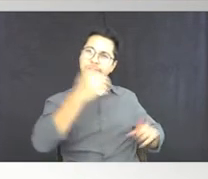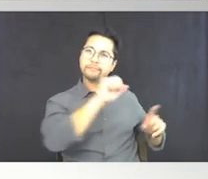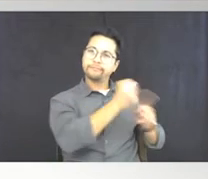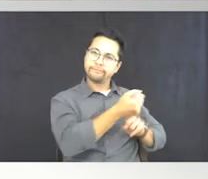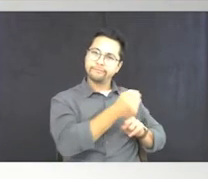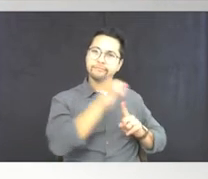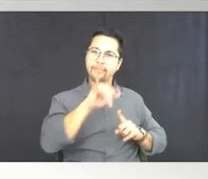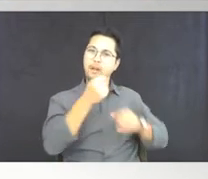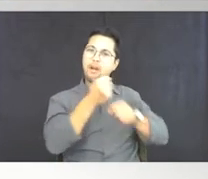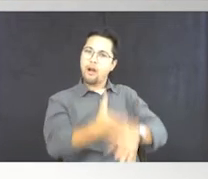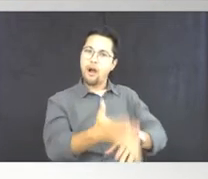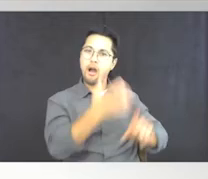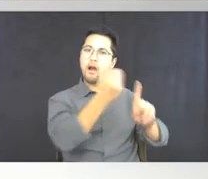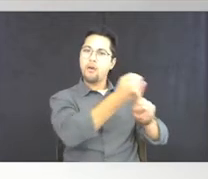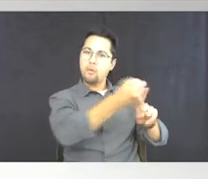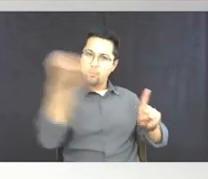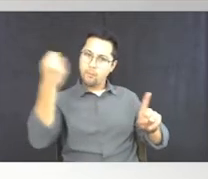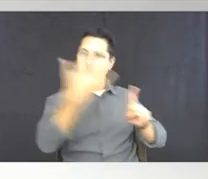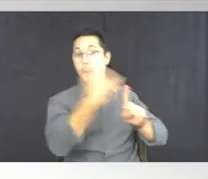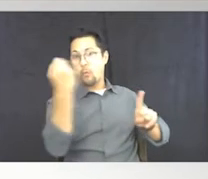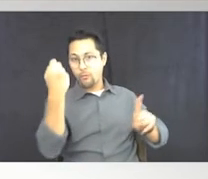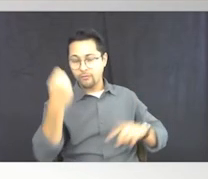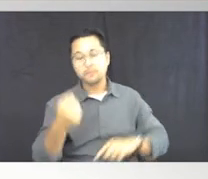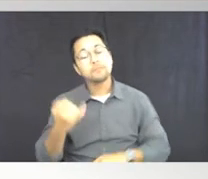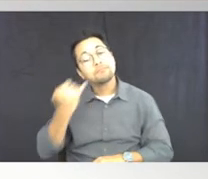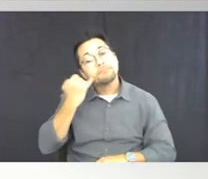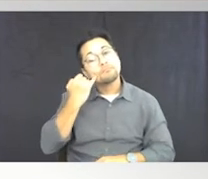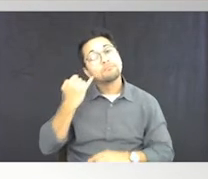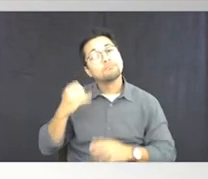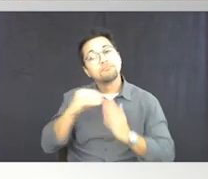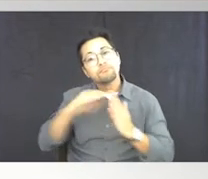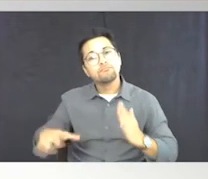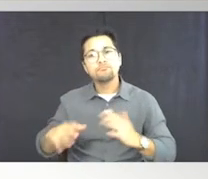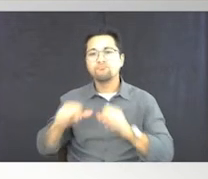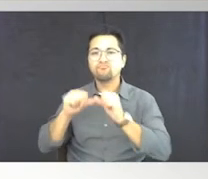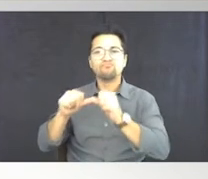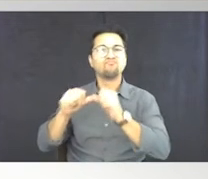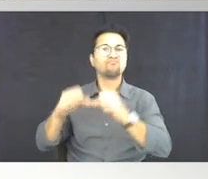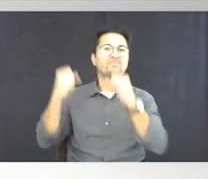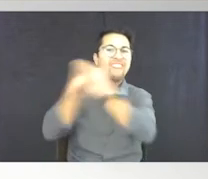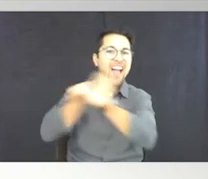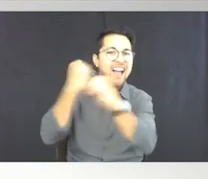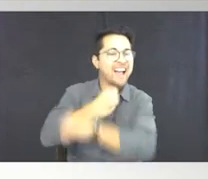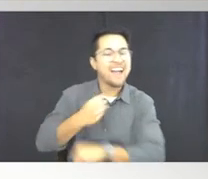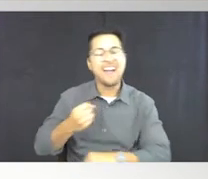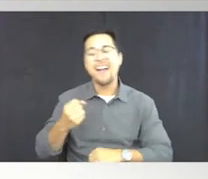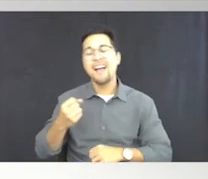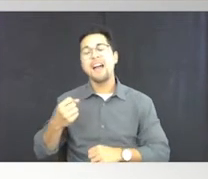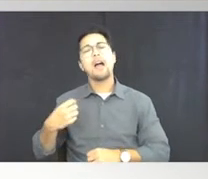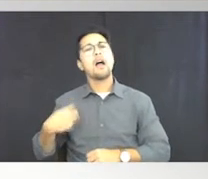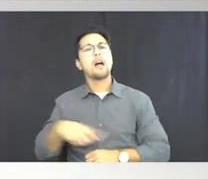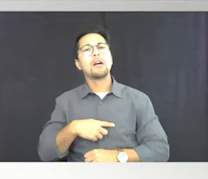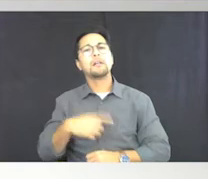of removals. So if the student is continually fighting and we say, no, it's